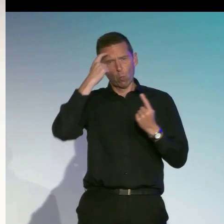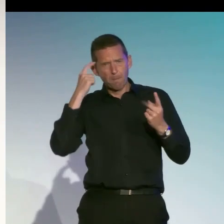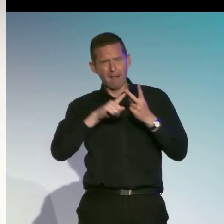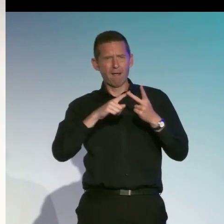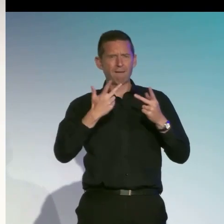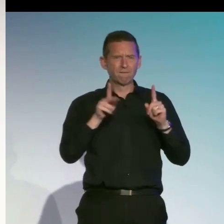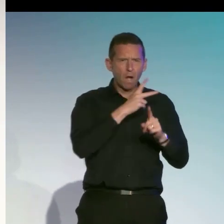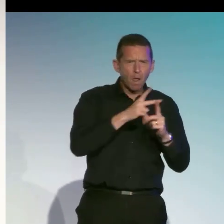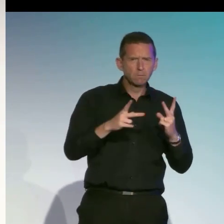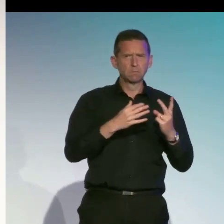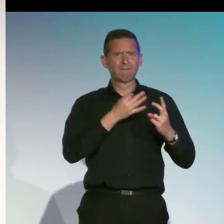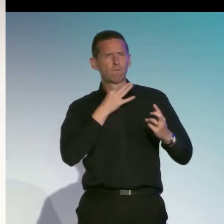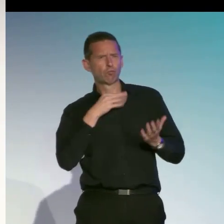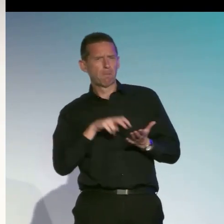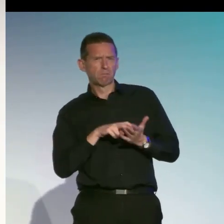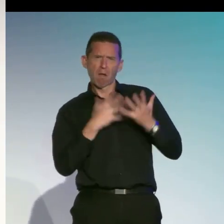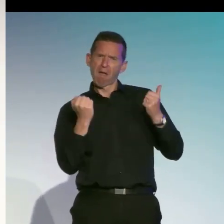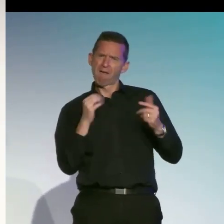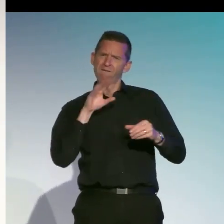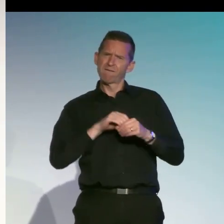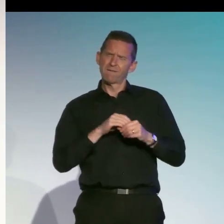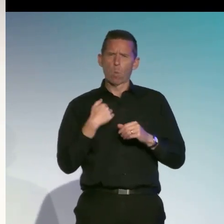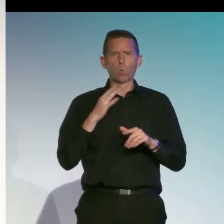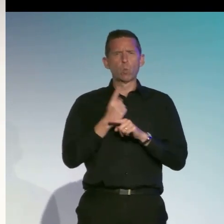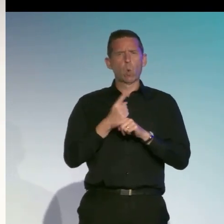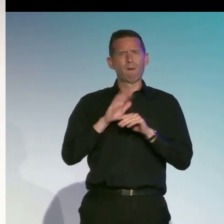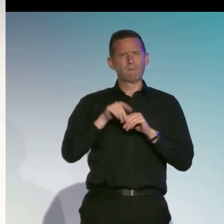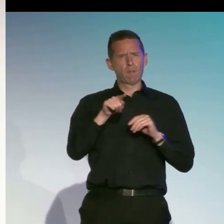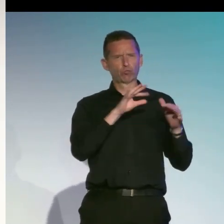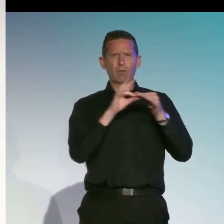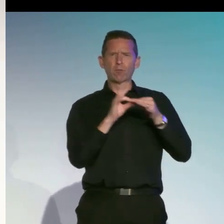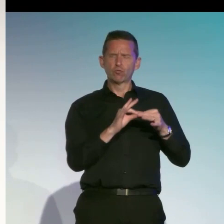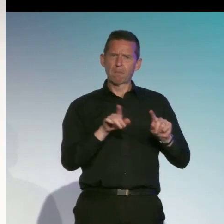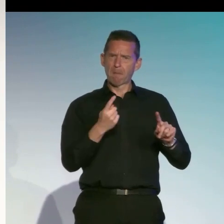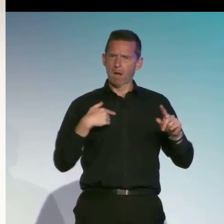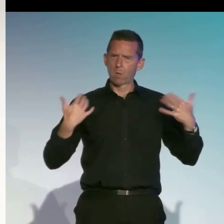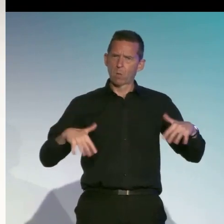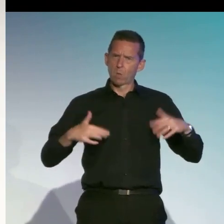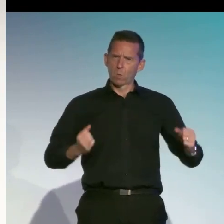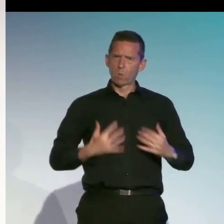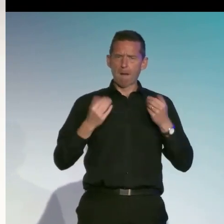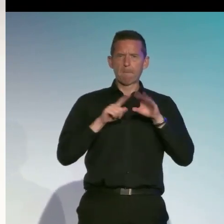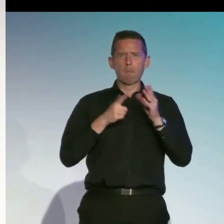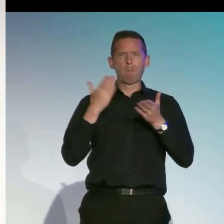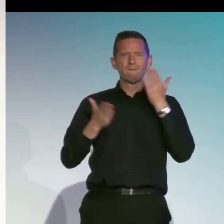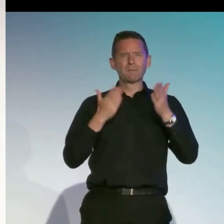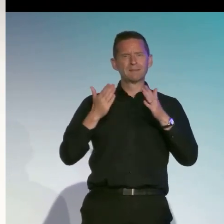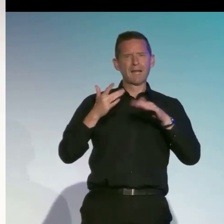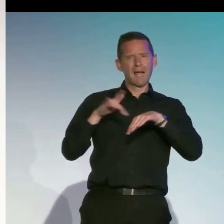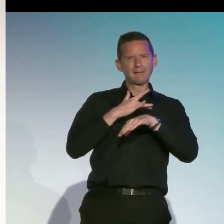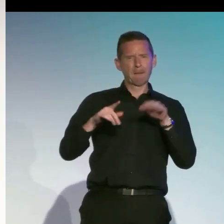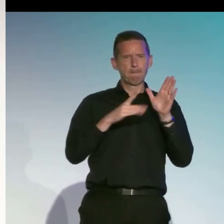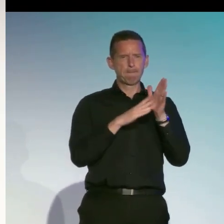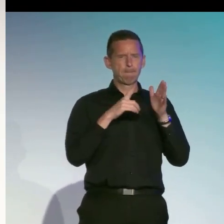vulnerability. So I'm here to kind of talk about that relationship, and I'm very much inspired by the work of performance artist Madison